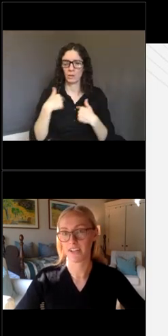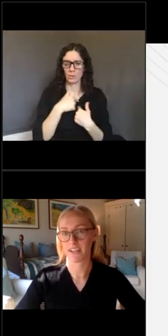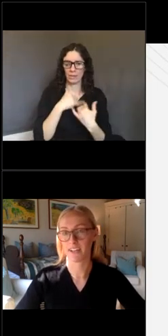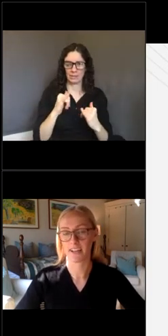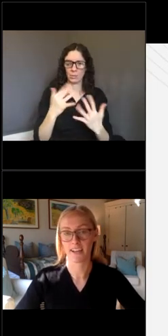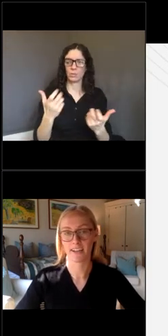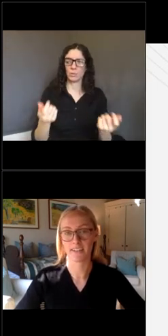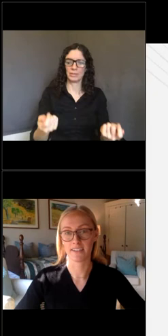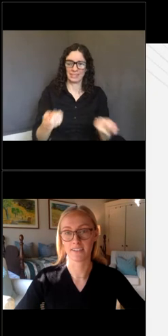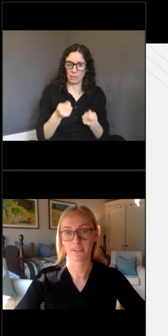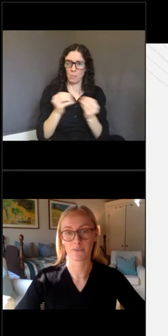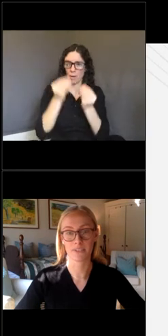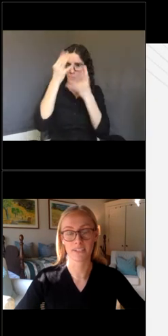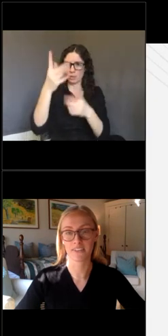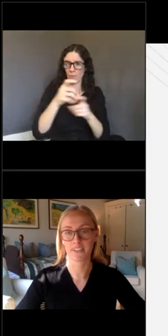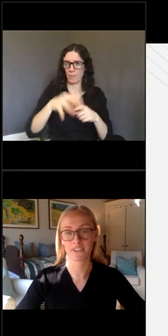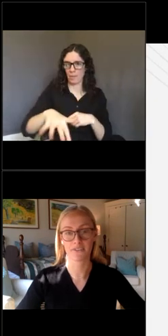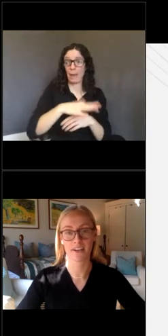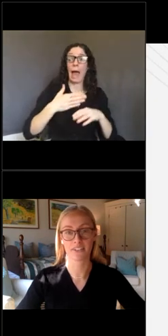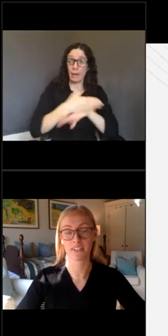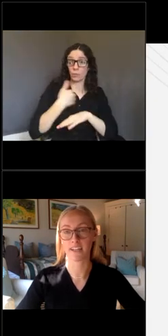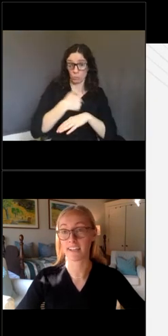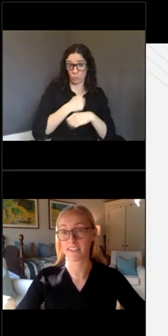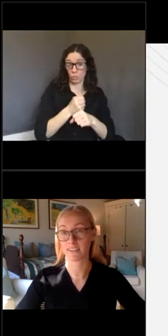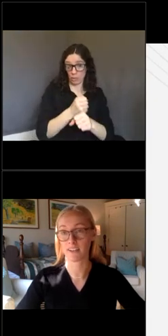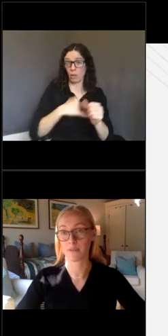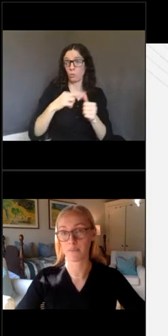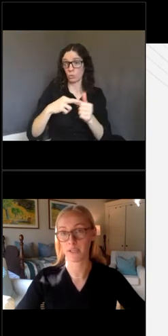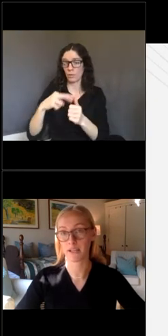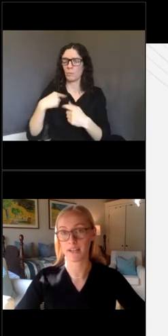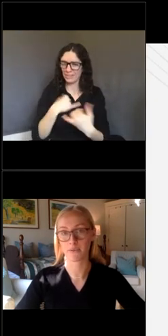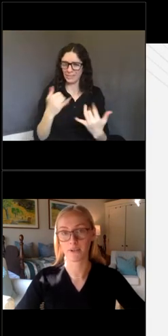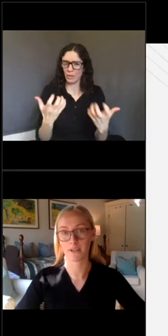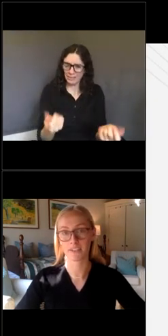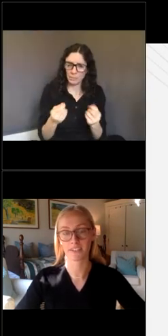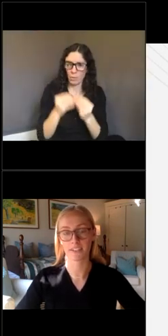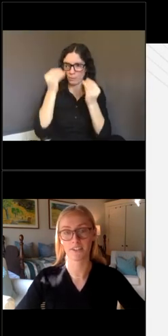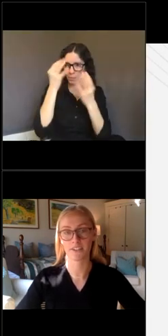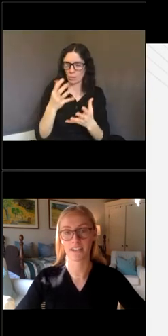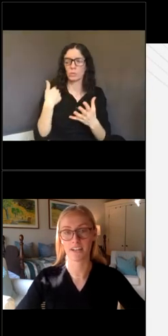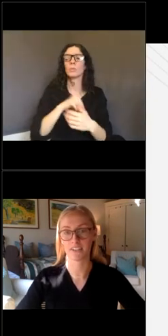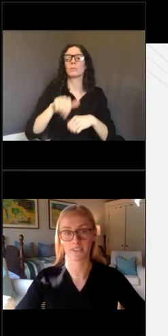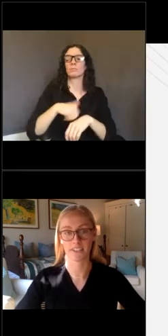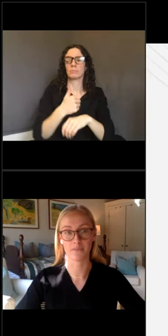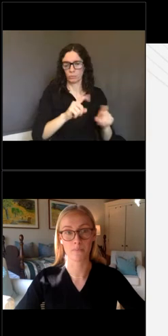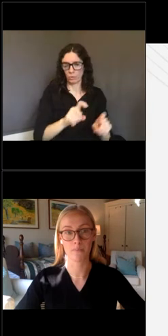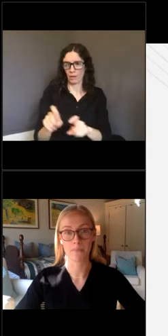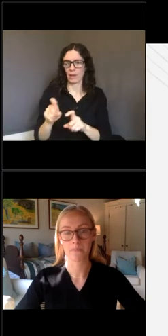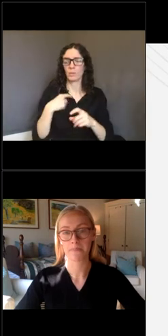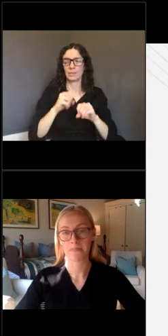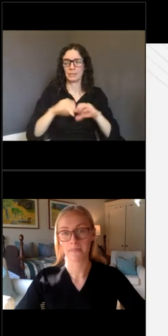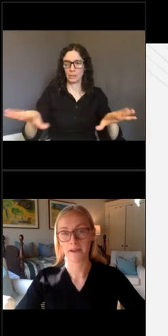a survey, and we sent this survey out to 8 MPA networks internationally,